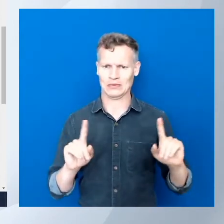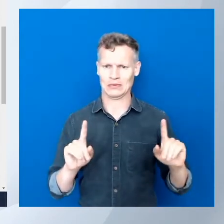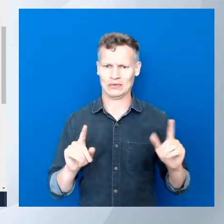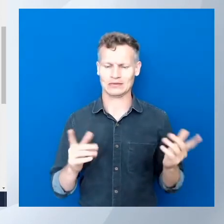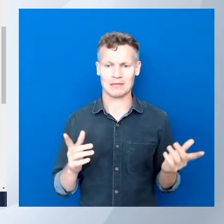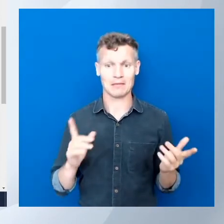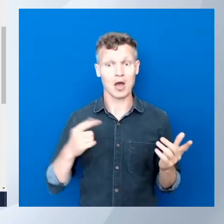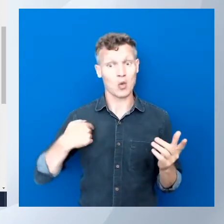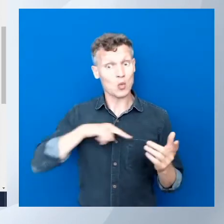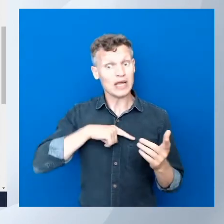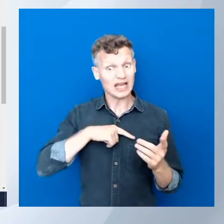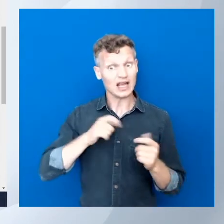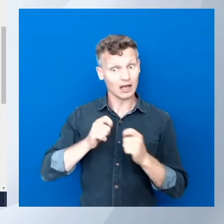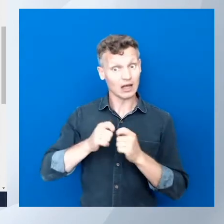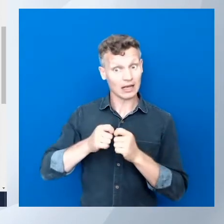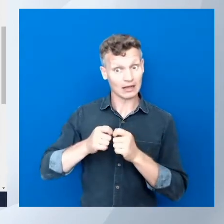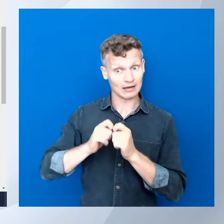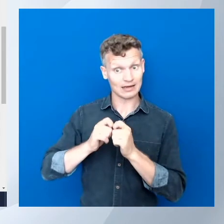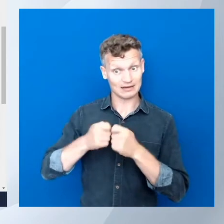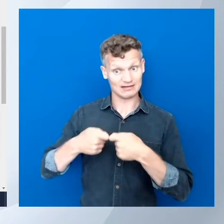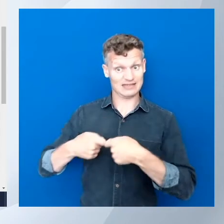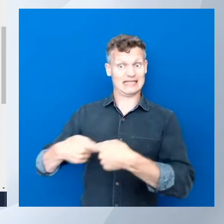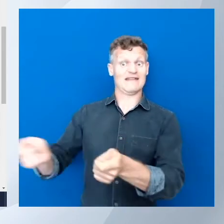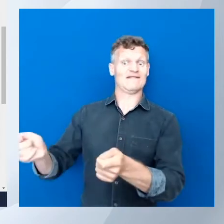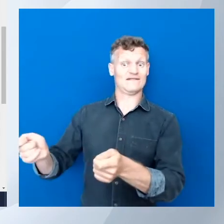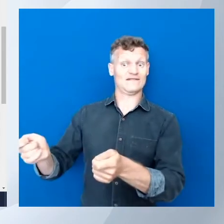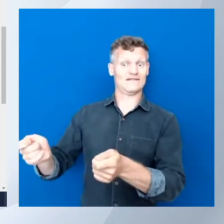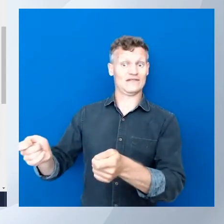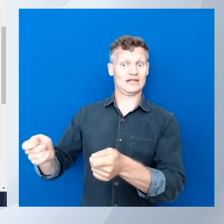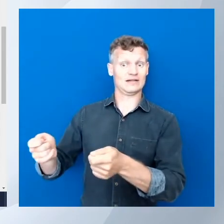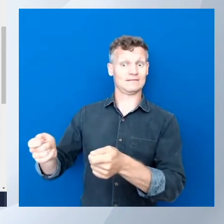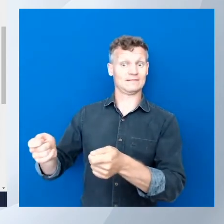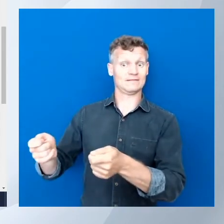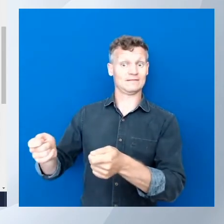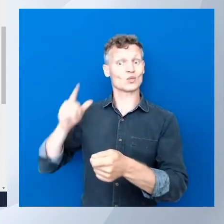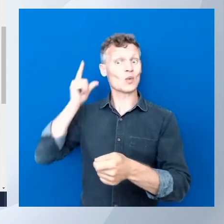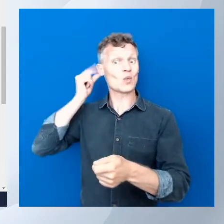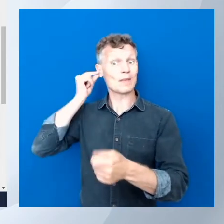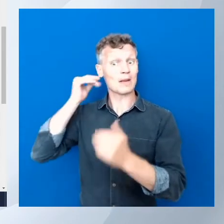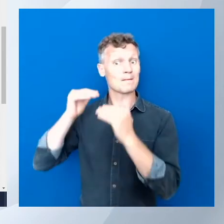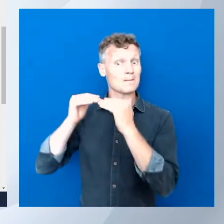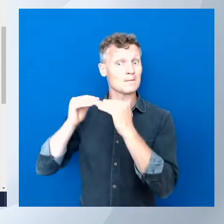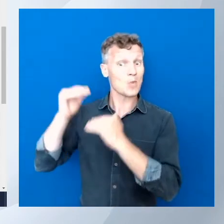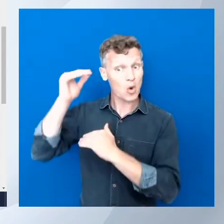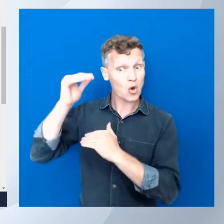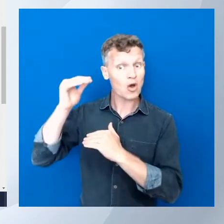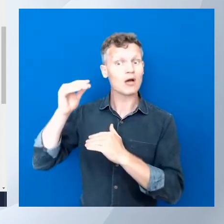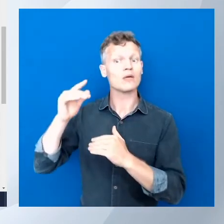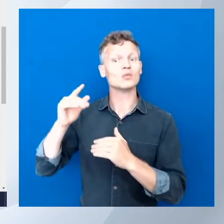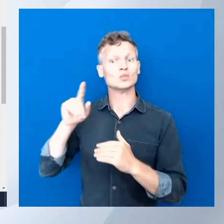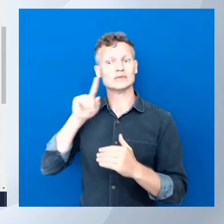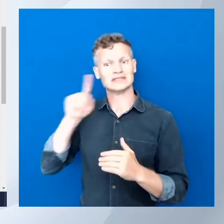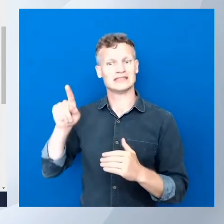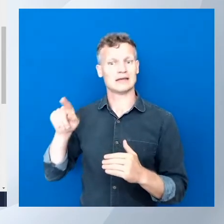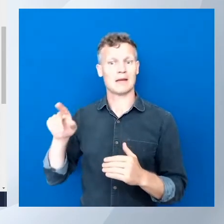because of these second values that you see over here. In blue, you can see the over-prediction of the model, which means that